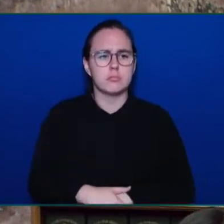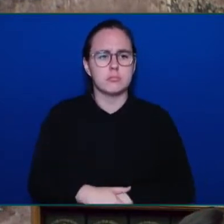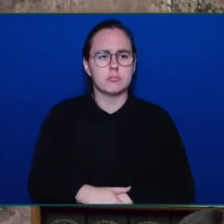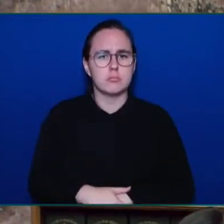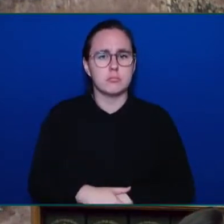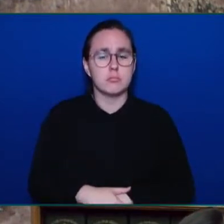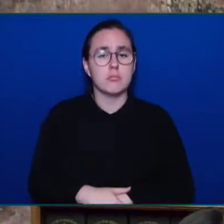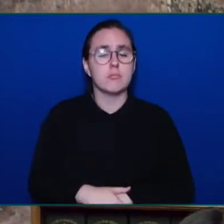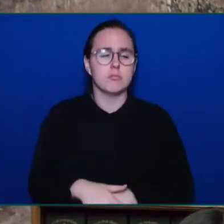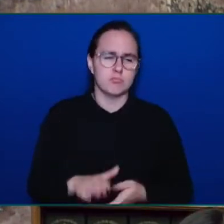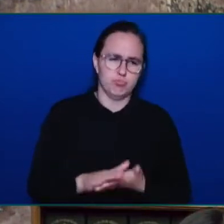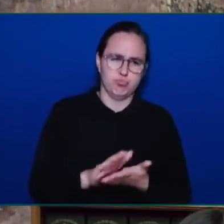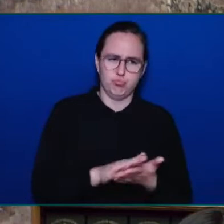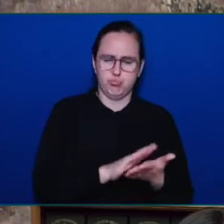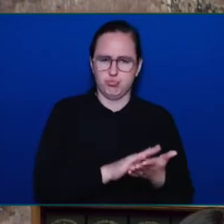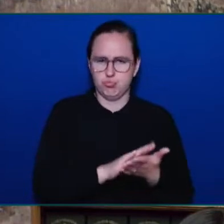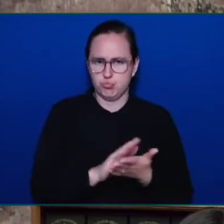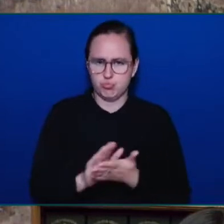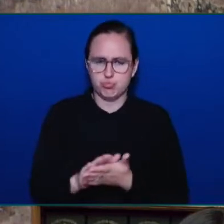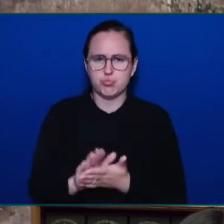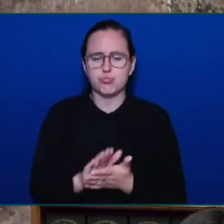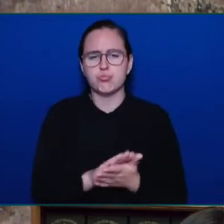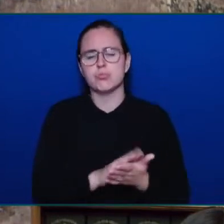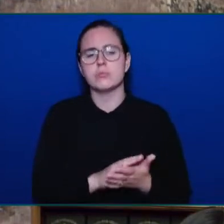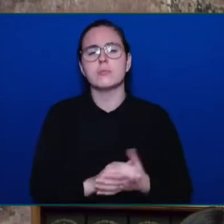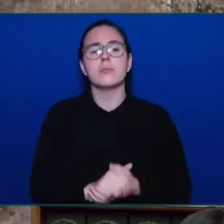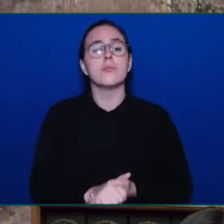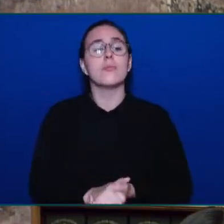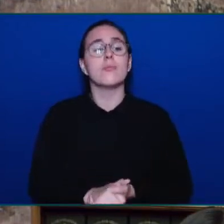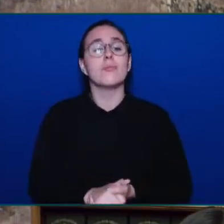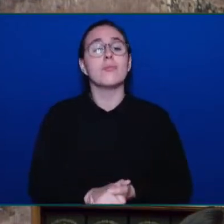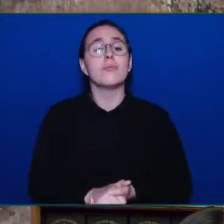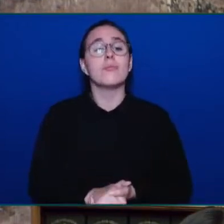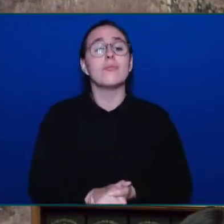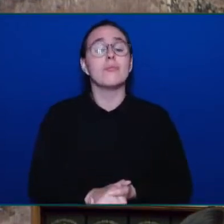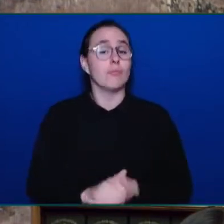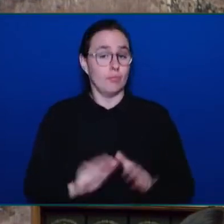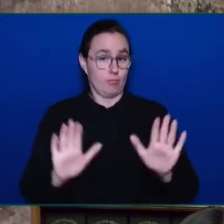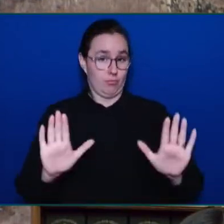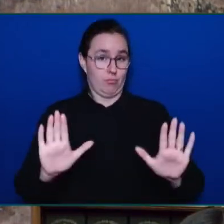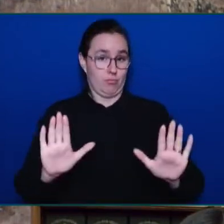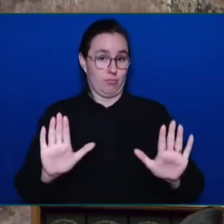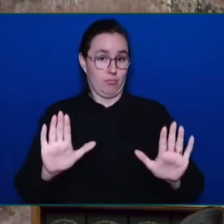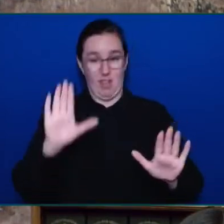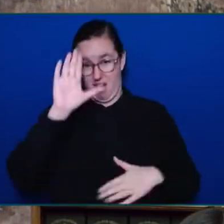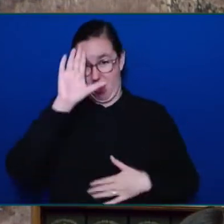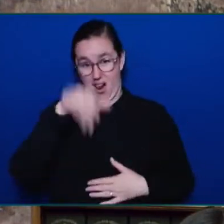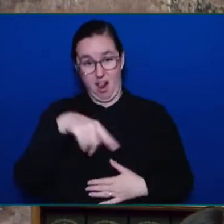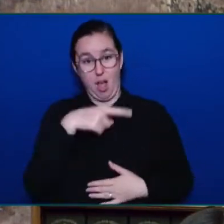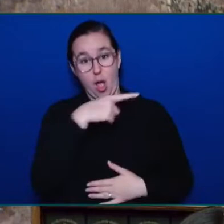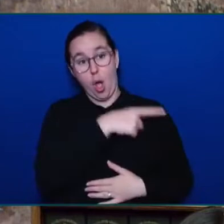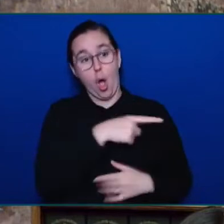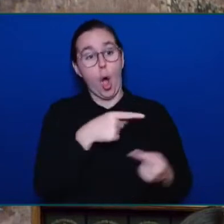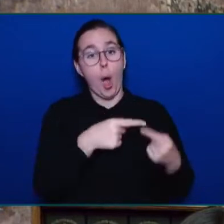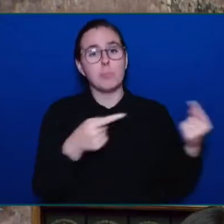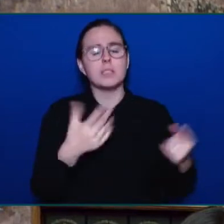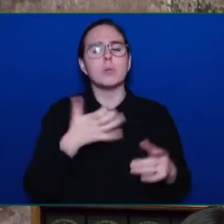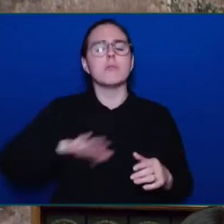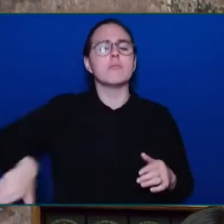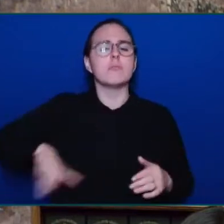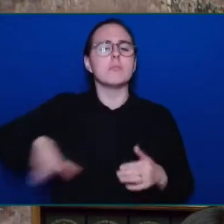And I know, Honourable Speaker, the opposition wants to dismiss initiatives such as $230 million for